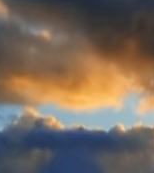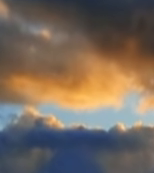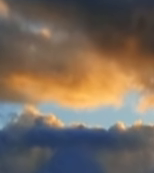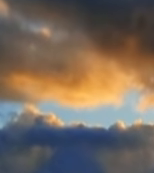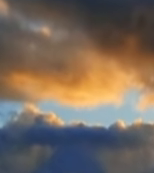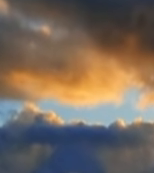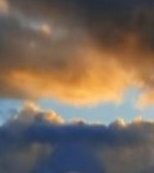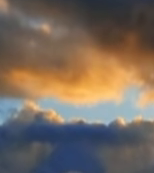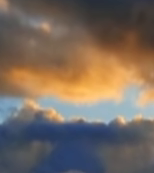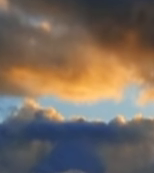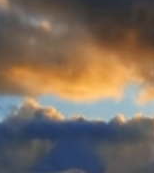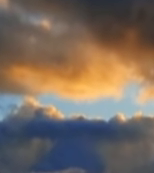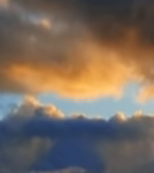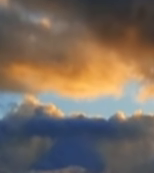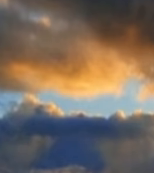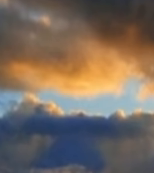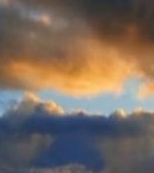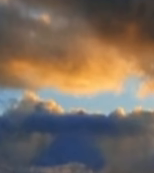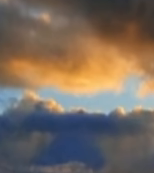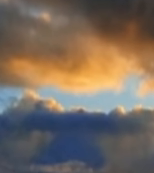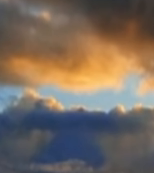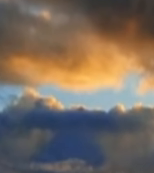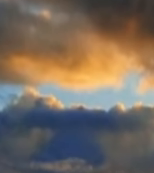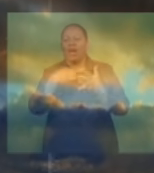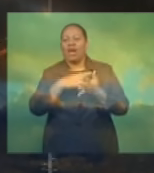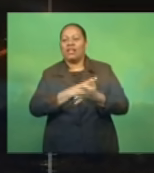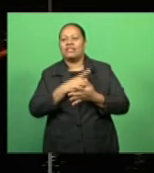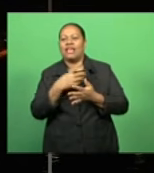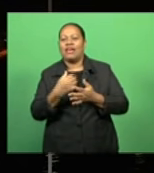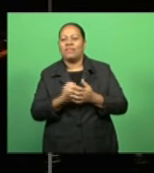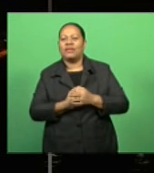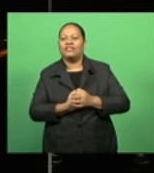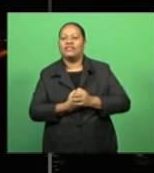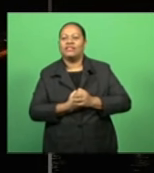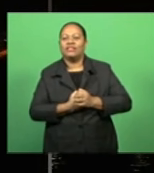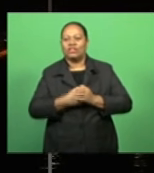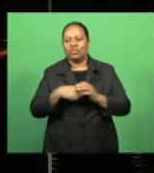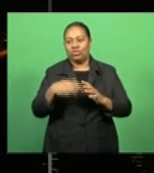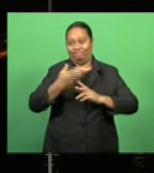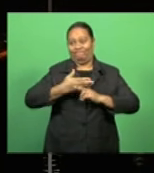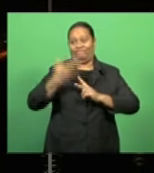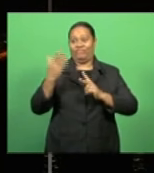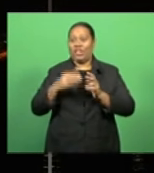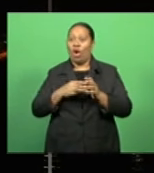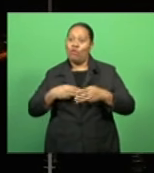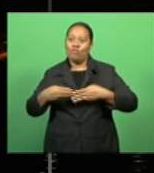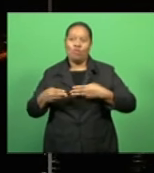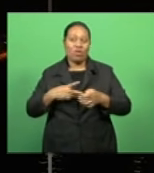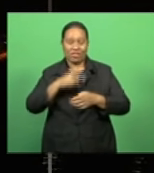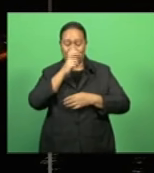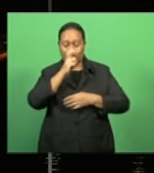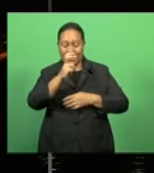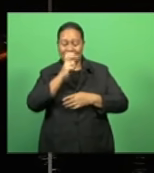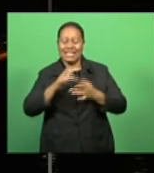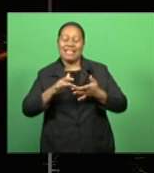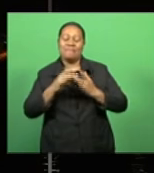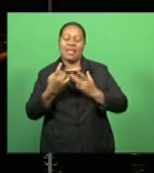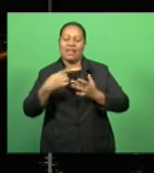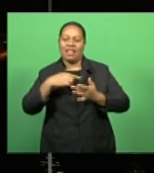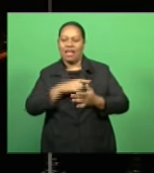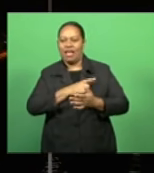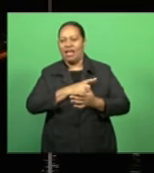in by Avnay Prasad. Be sure to show us what you've been up to during the lockdown and movement restrictions. Email